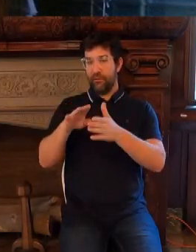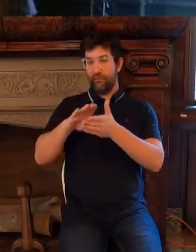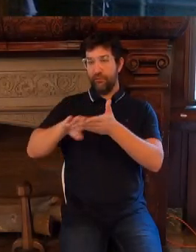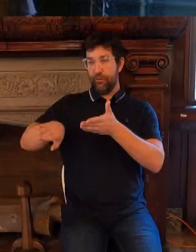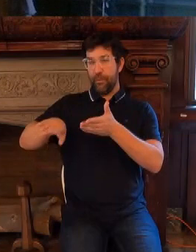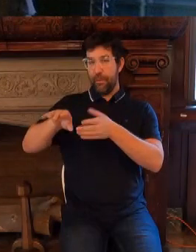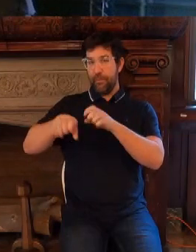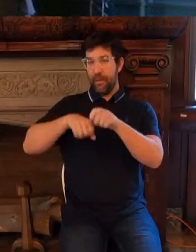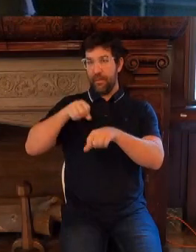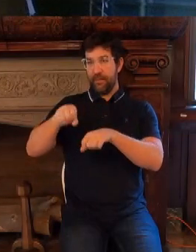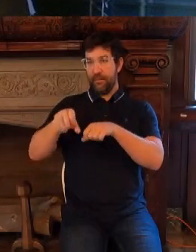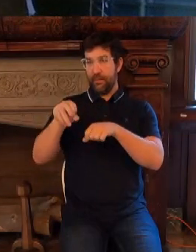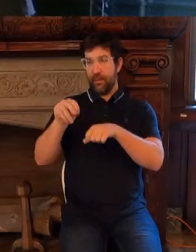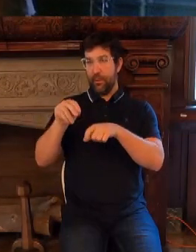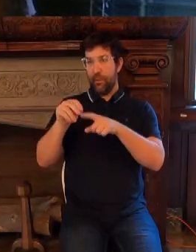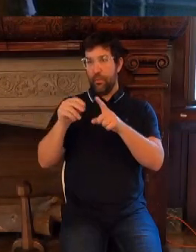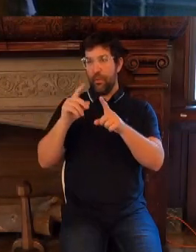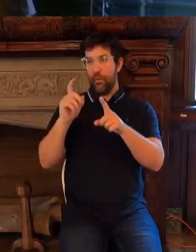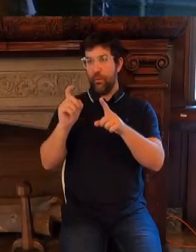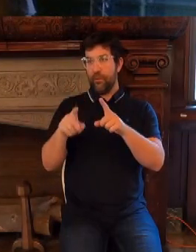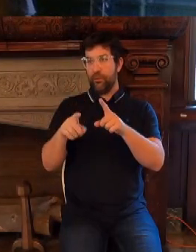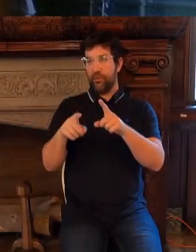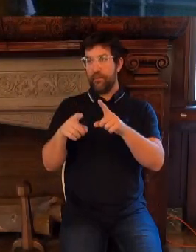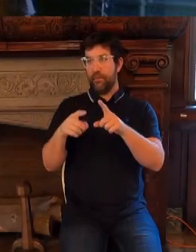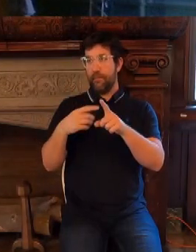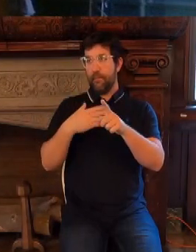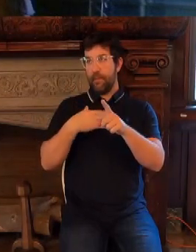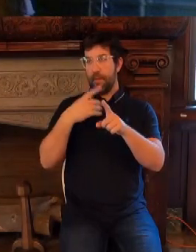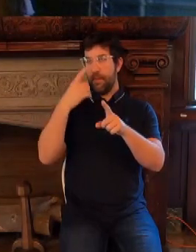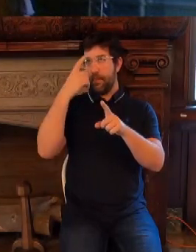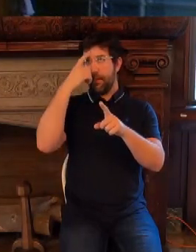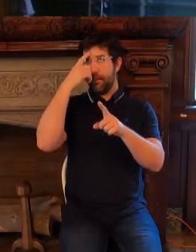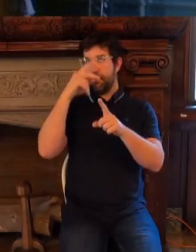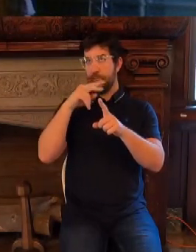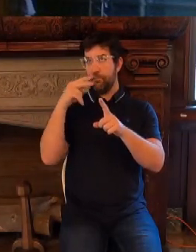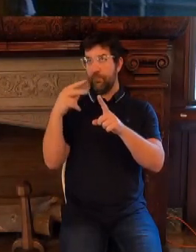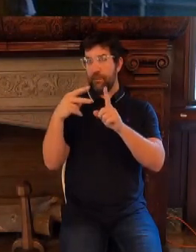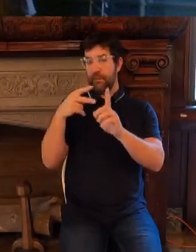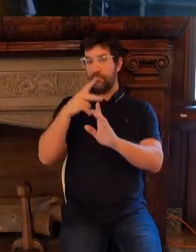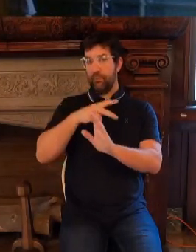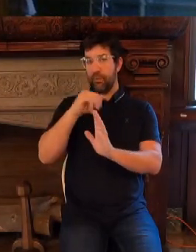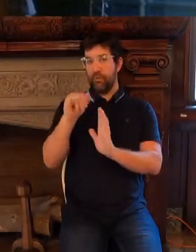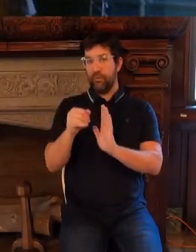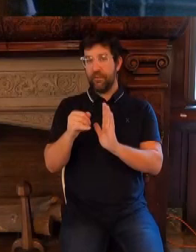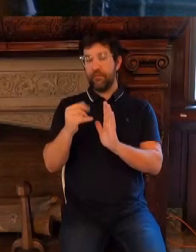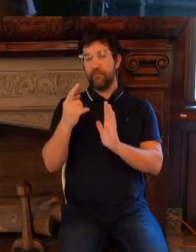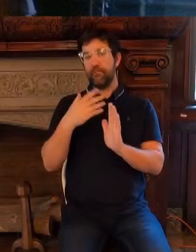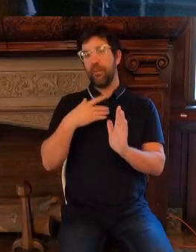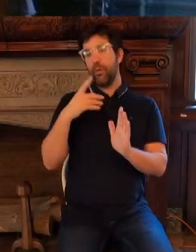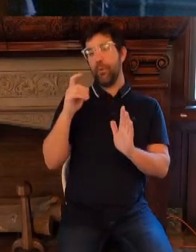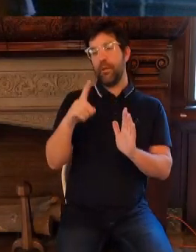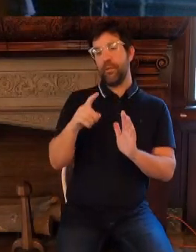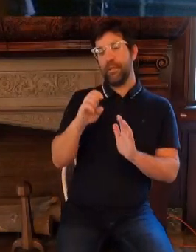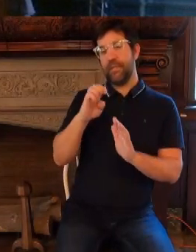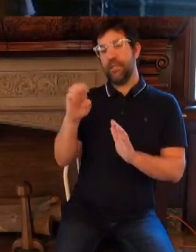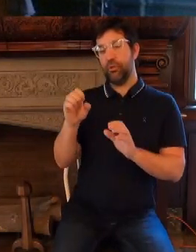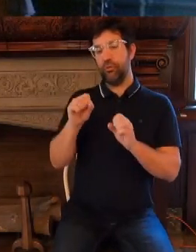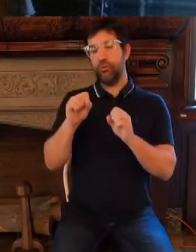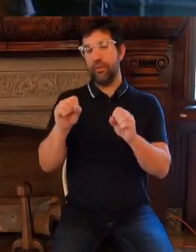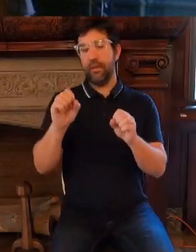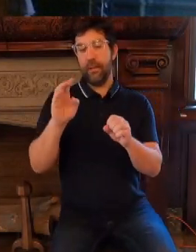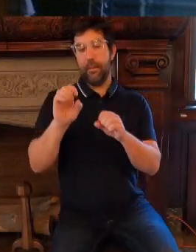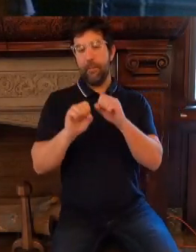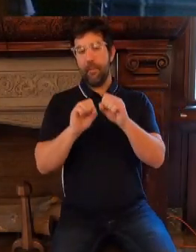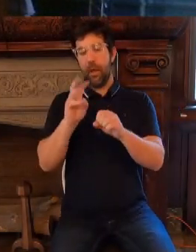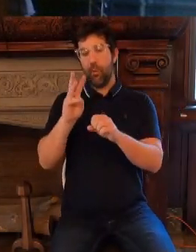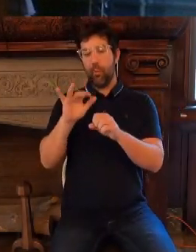me. The question I have to ask, like when I think I'm reflecting on this project, is so the East Street bikeway to